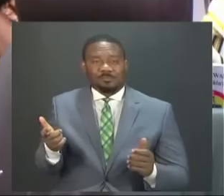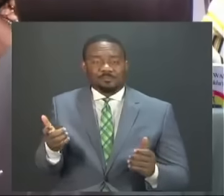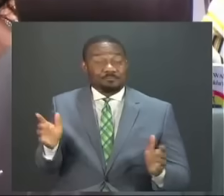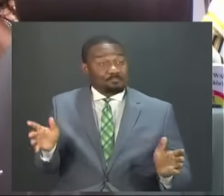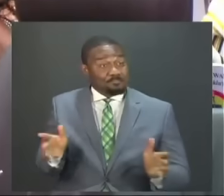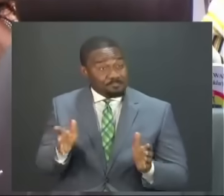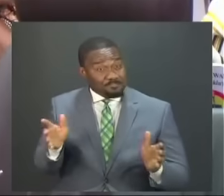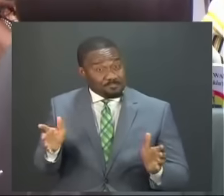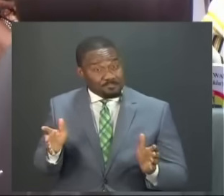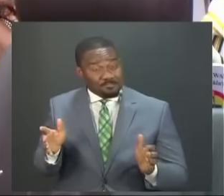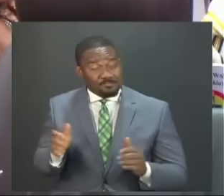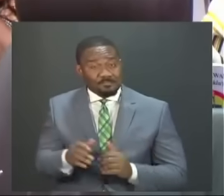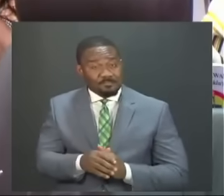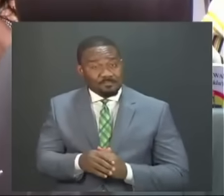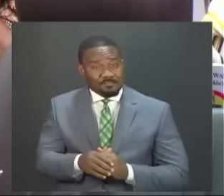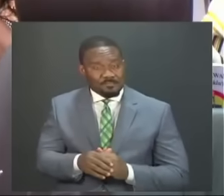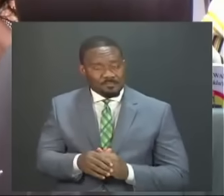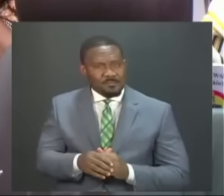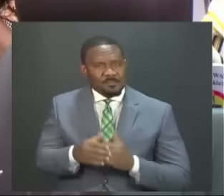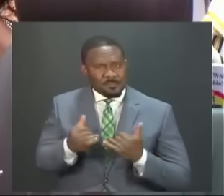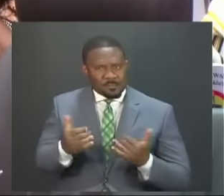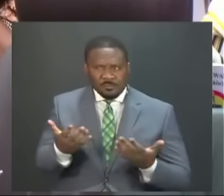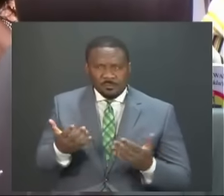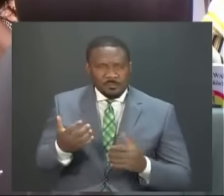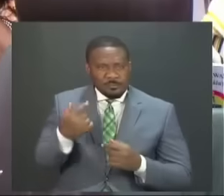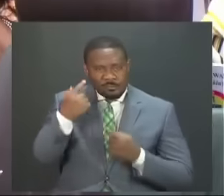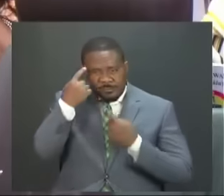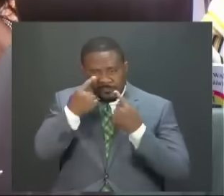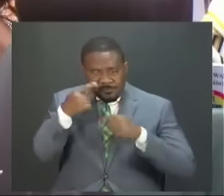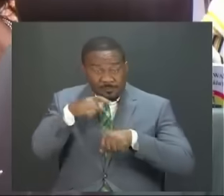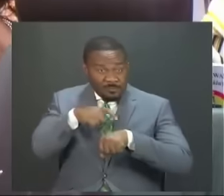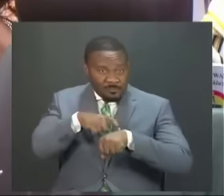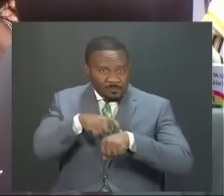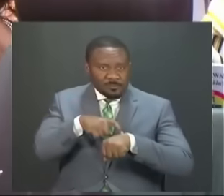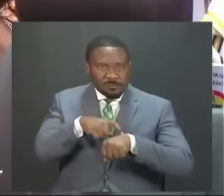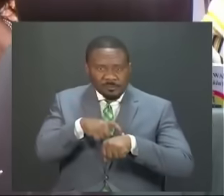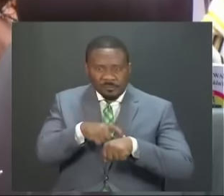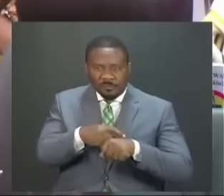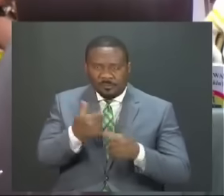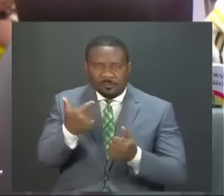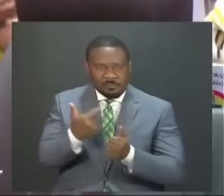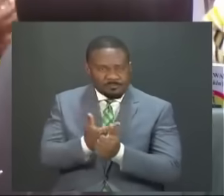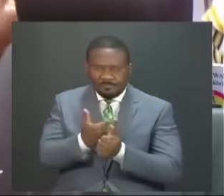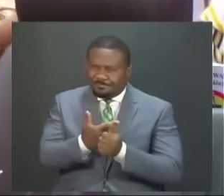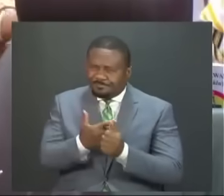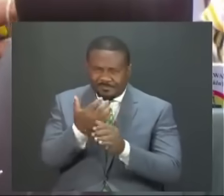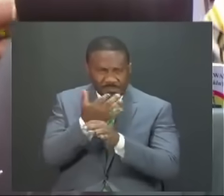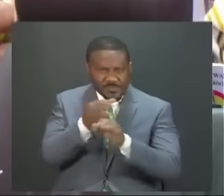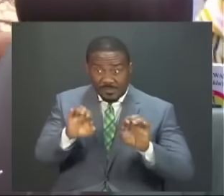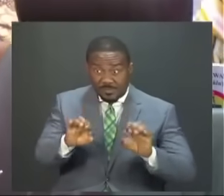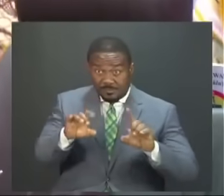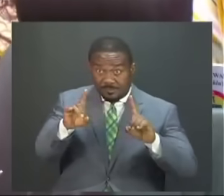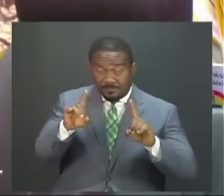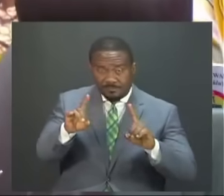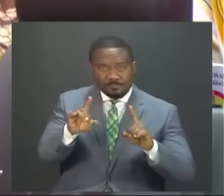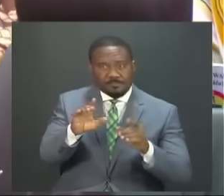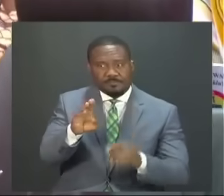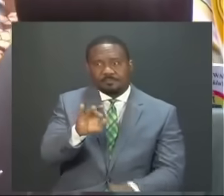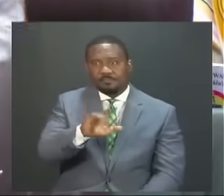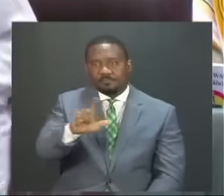take the consideration stage of the Ghana Scholarships Authority Bill.